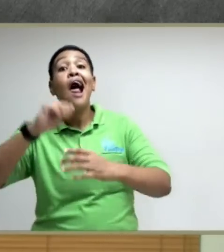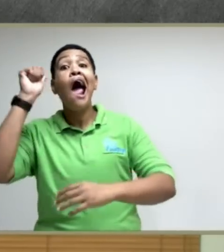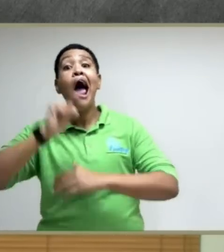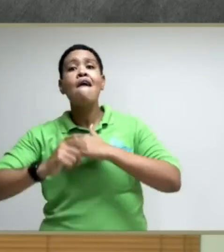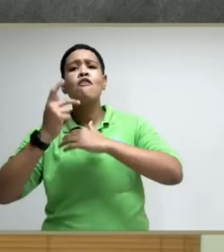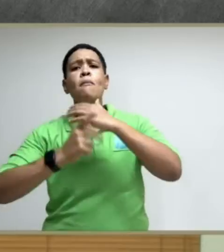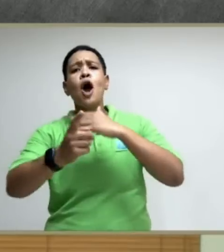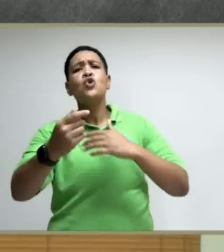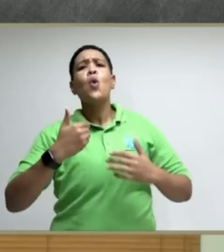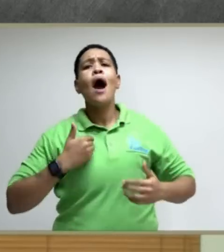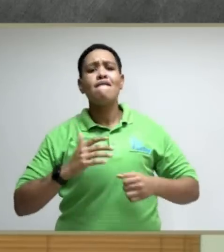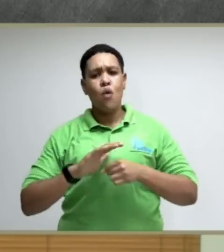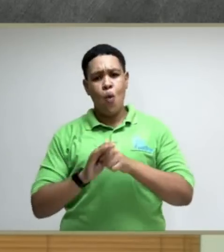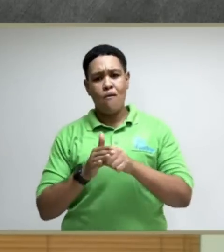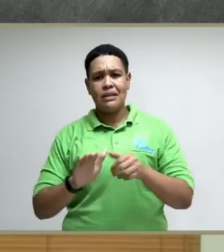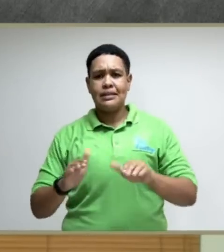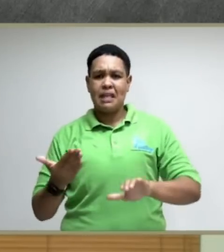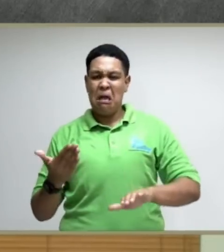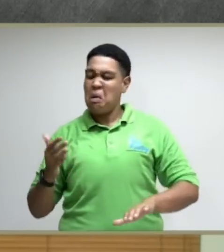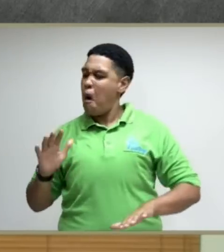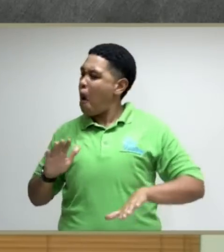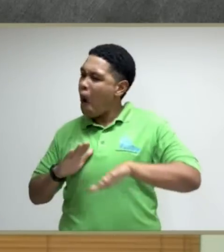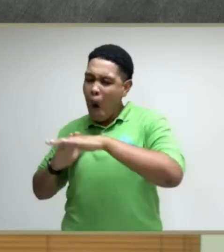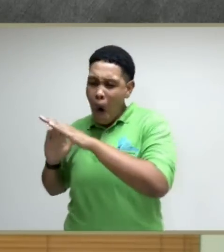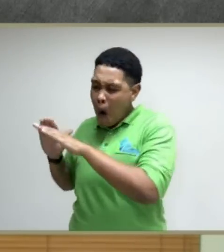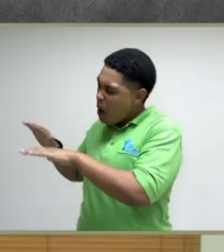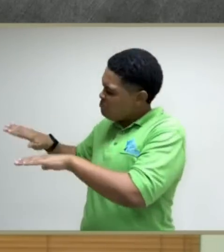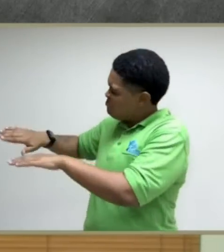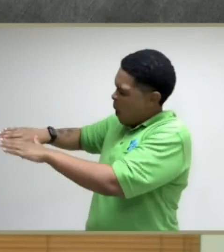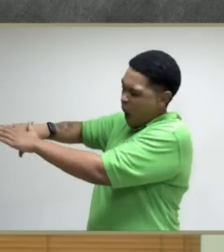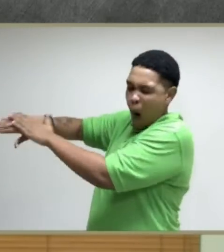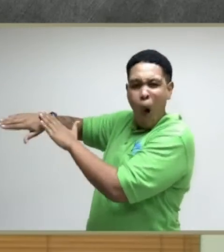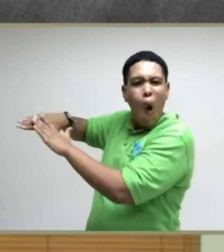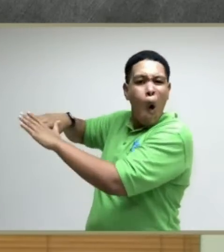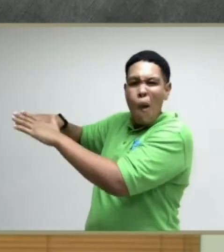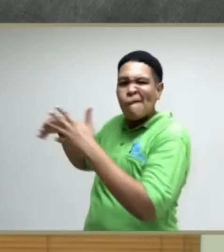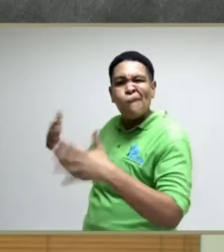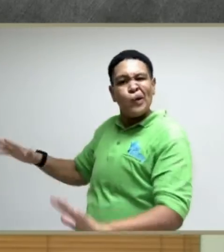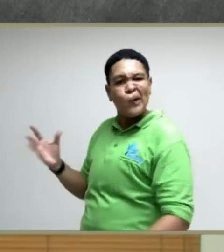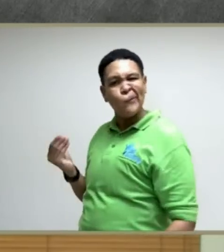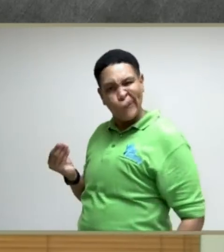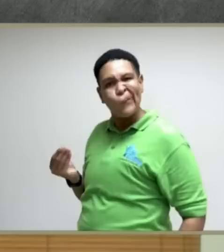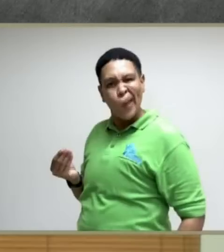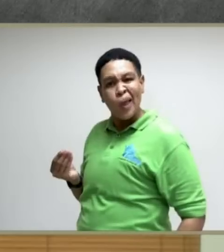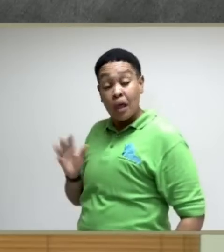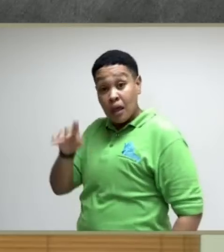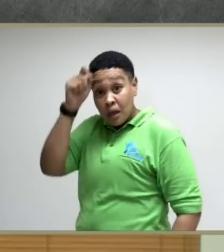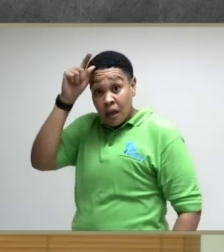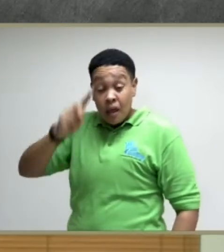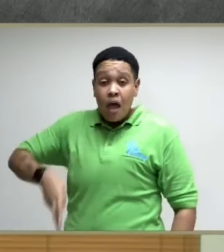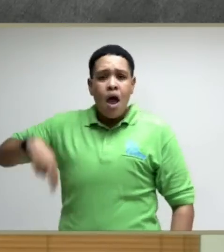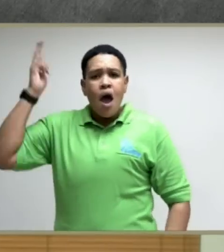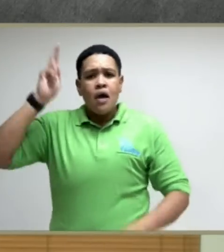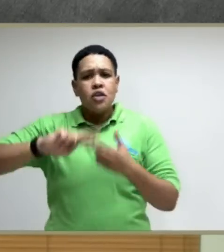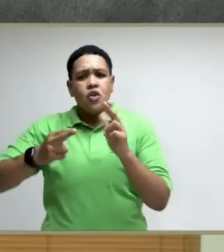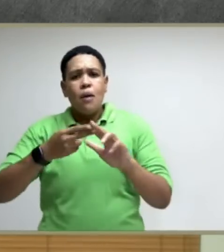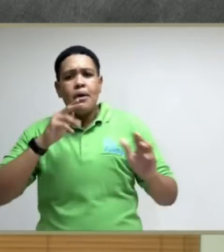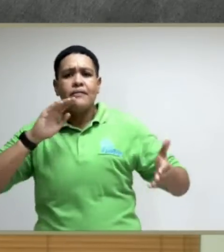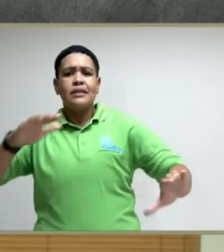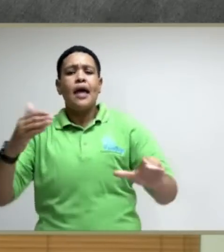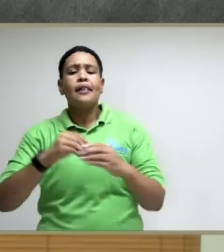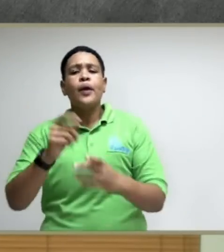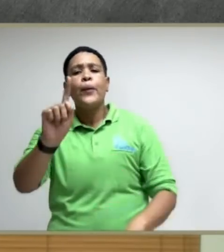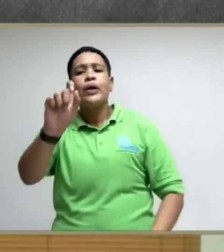parish we've had COVID deaths, and the parishes that we've had the highest number of deaths are in